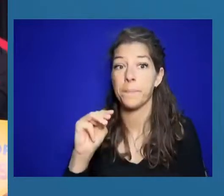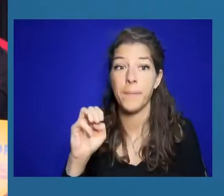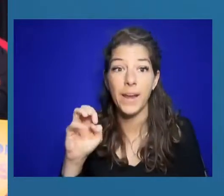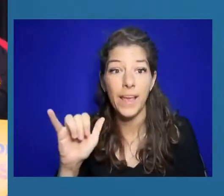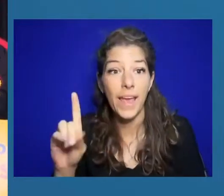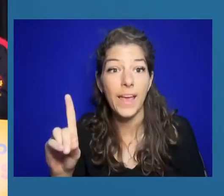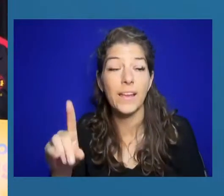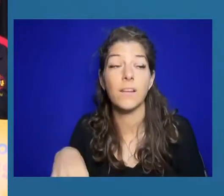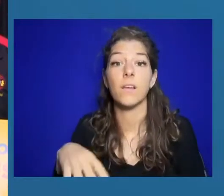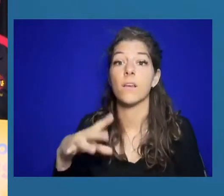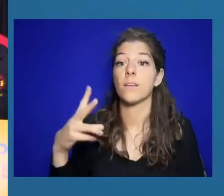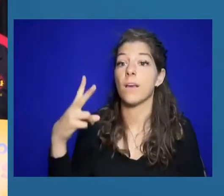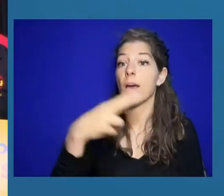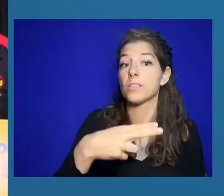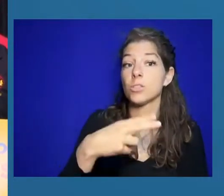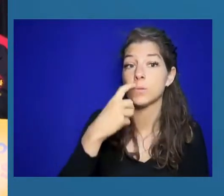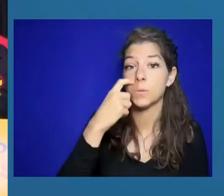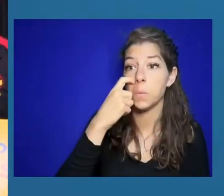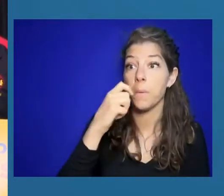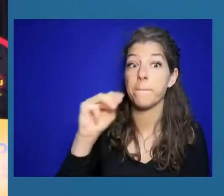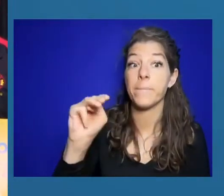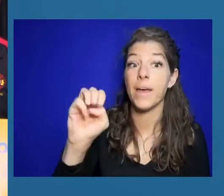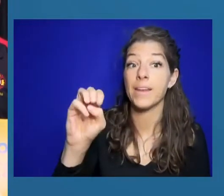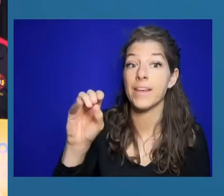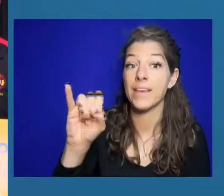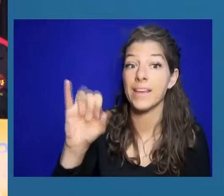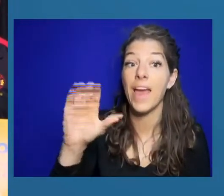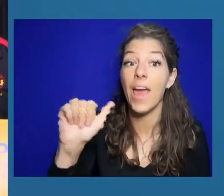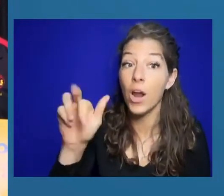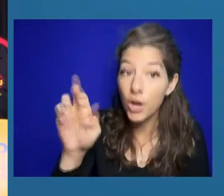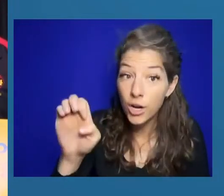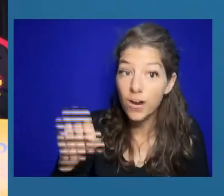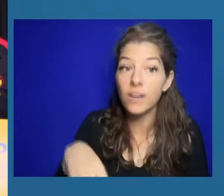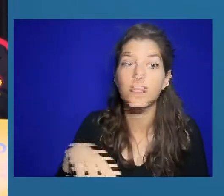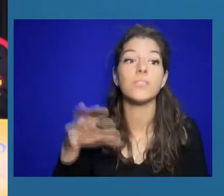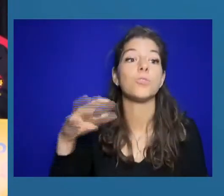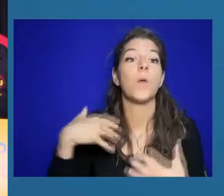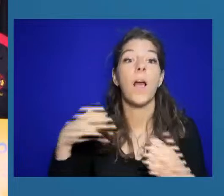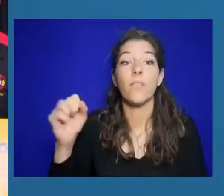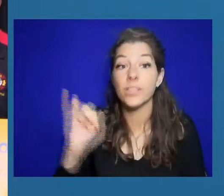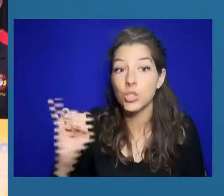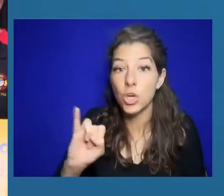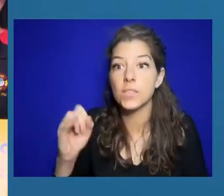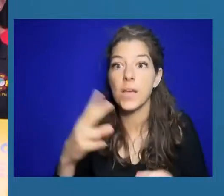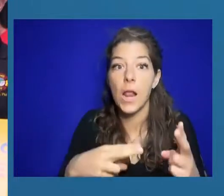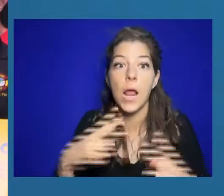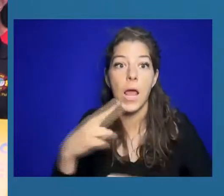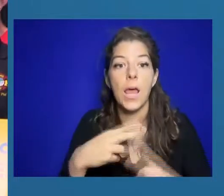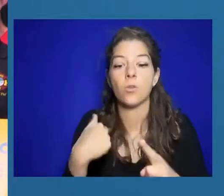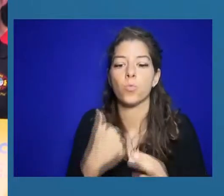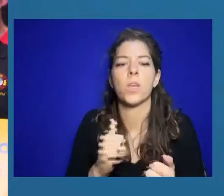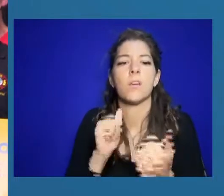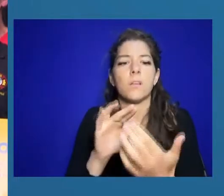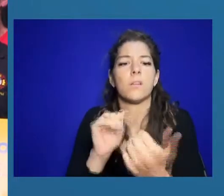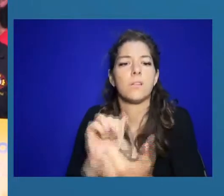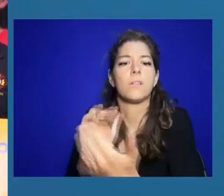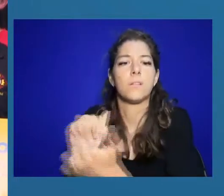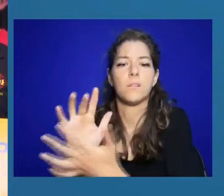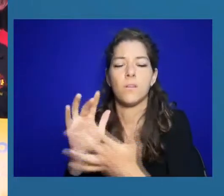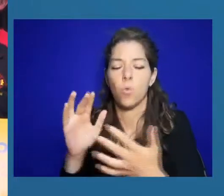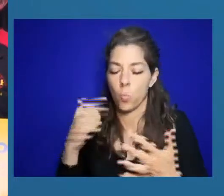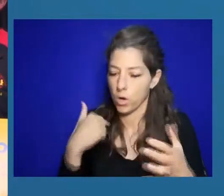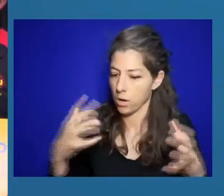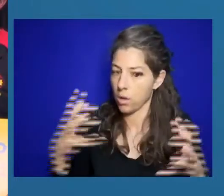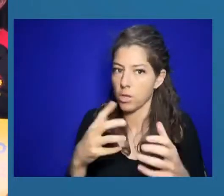these cuts to Medicare, against these cuts to health insurance across this country, we're going to stand together, we're